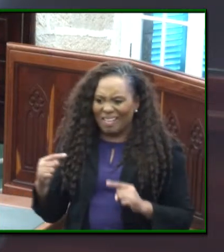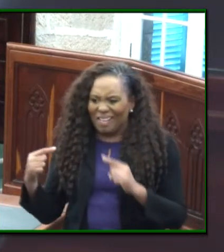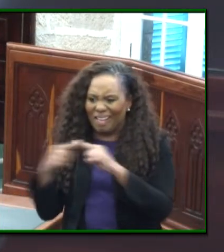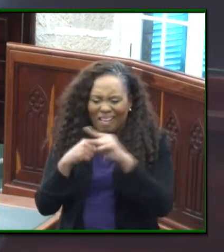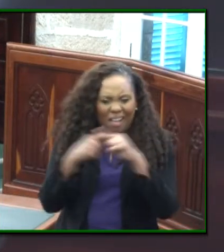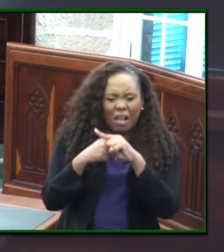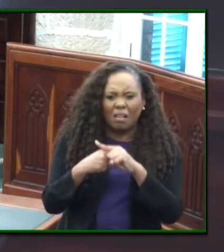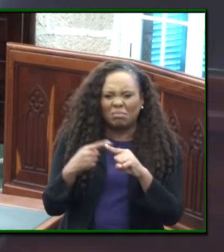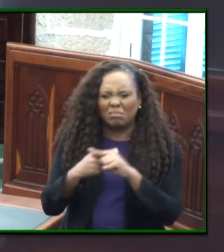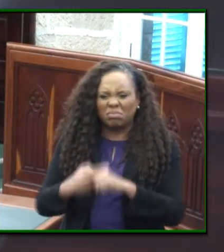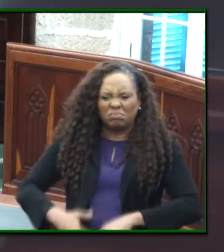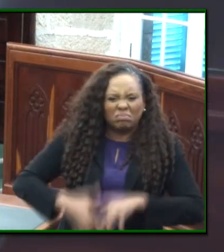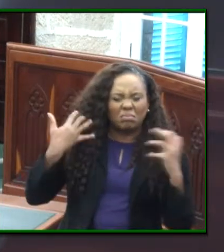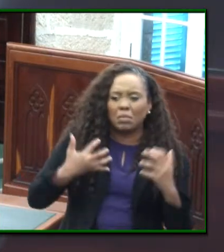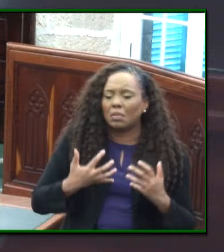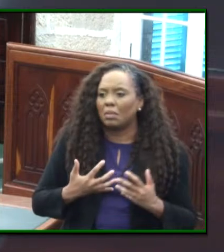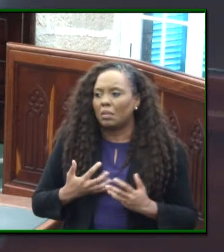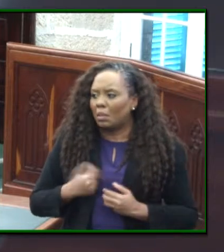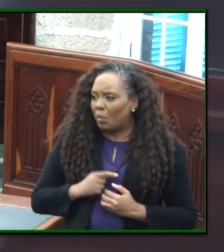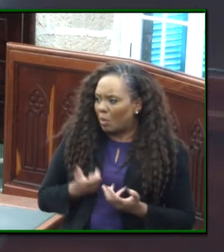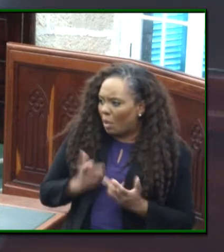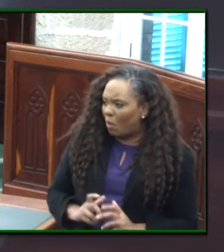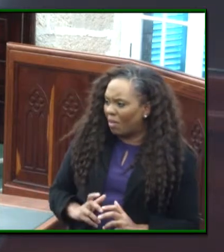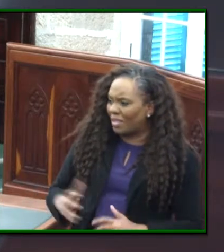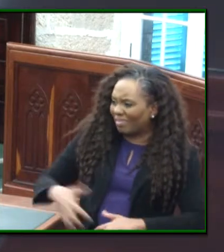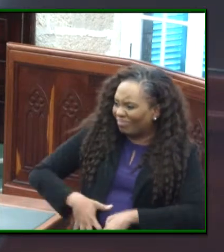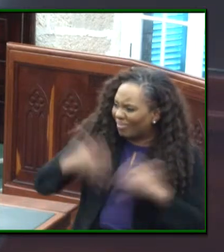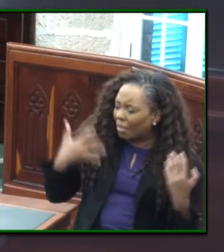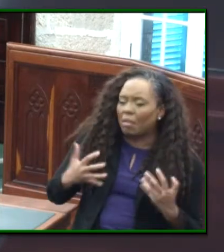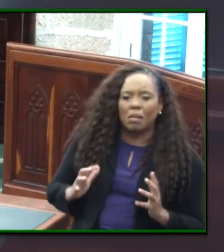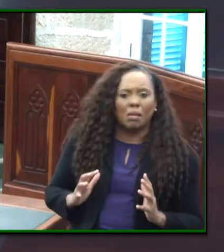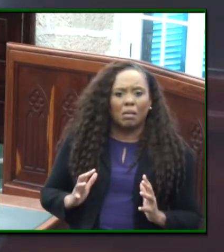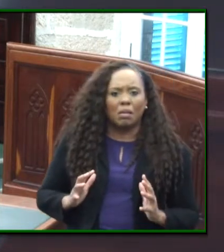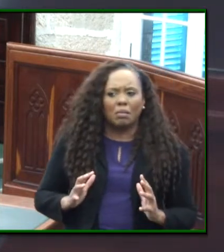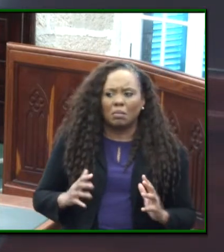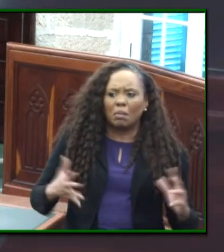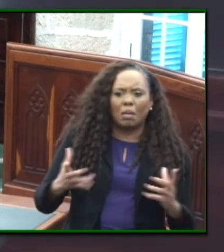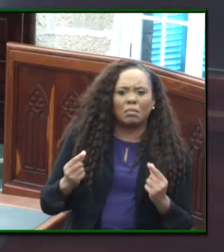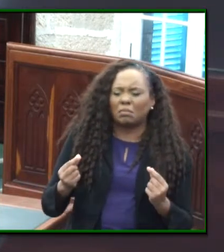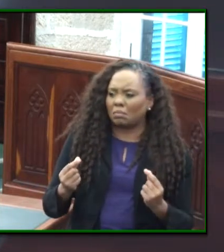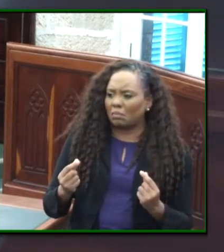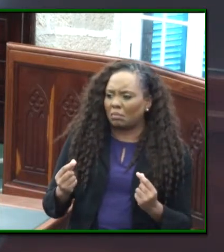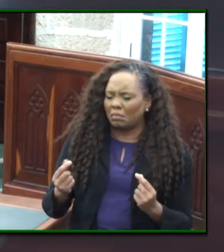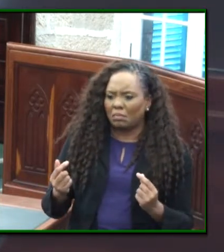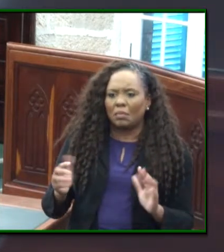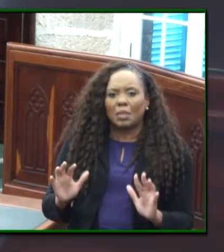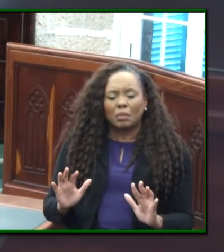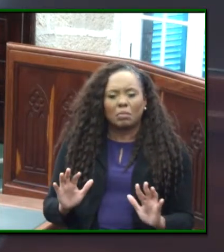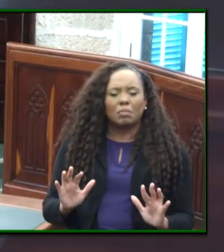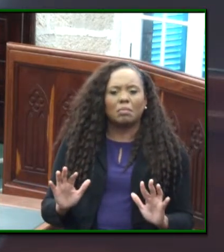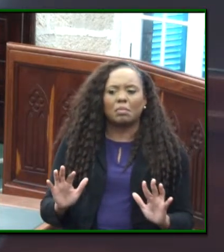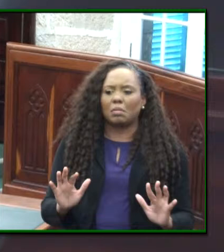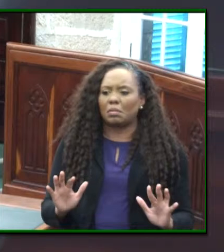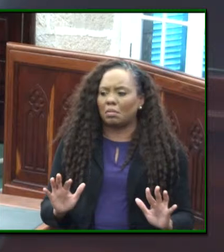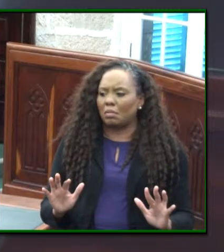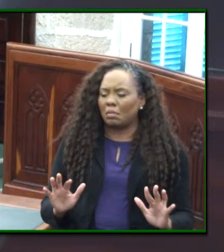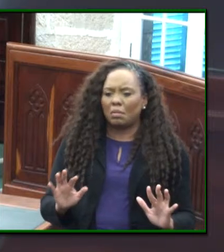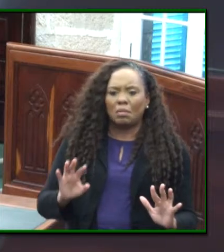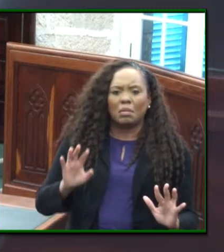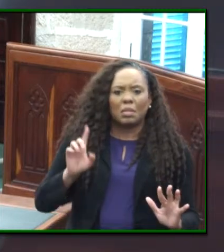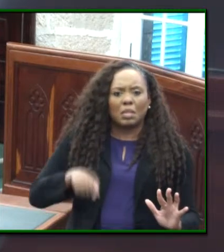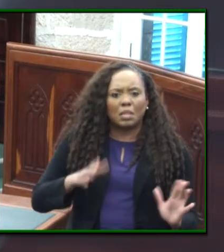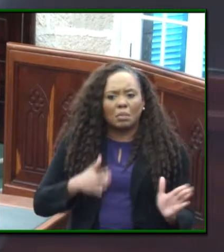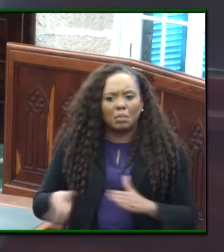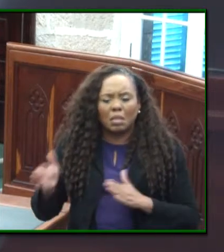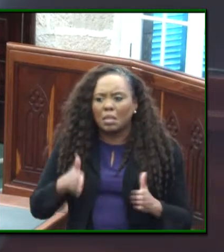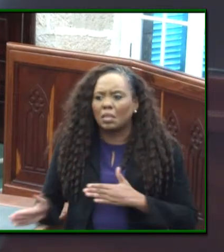want to get rid of that hostility, we must do things that people will embrace us, embrace the